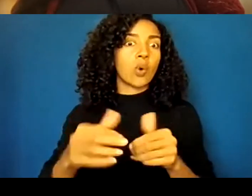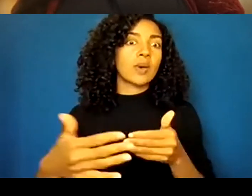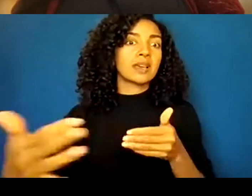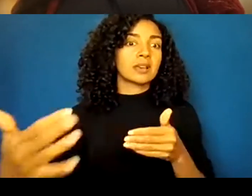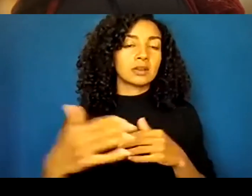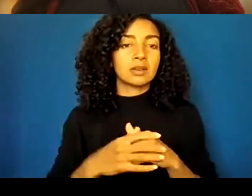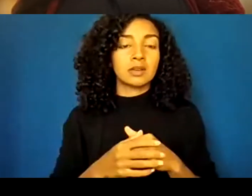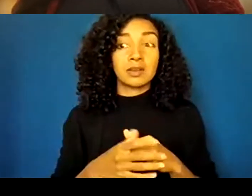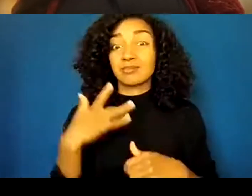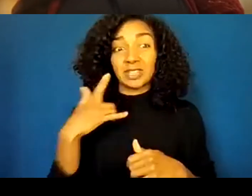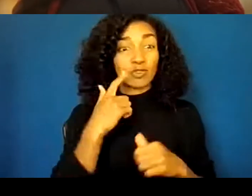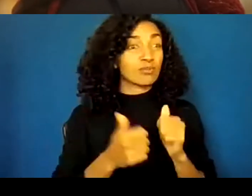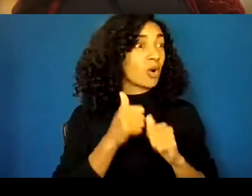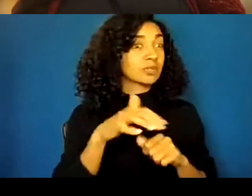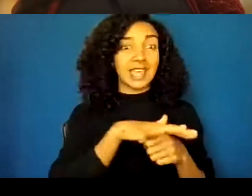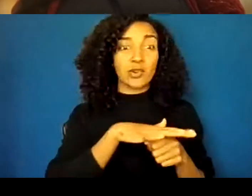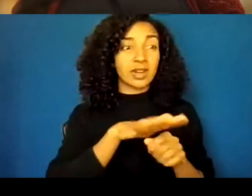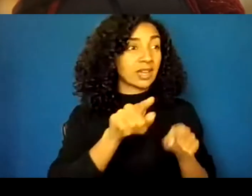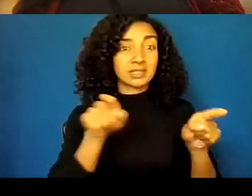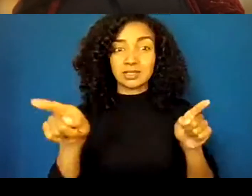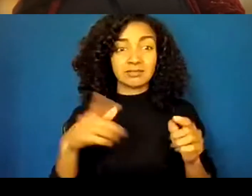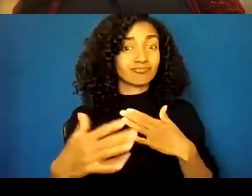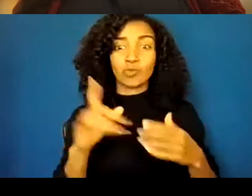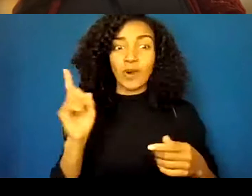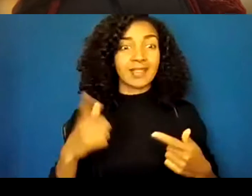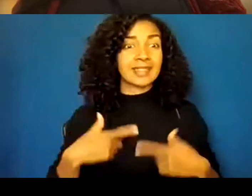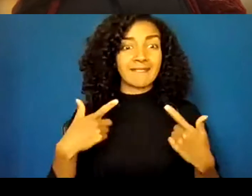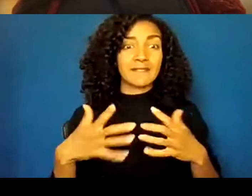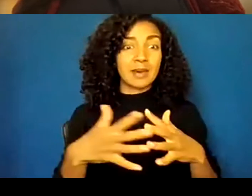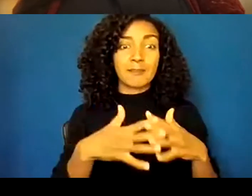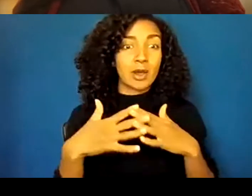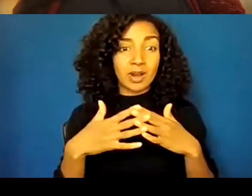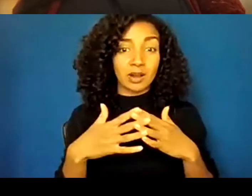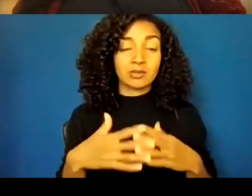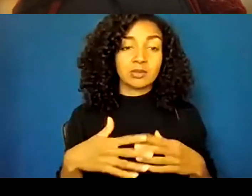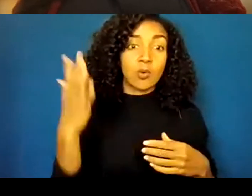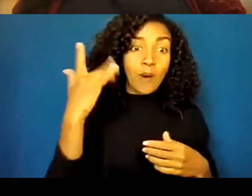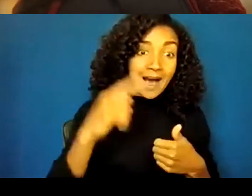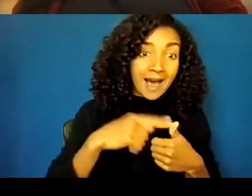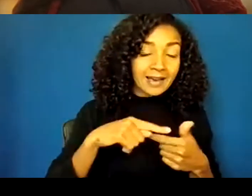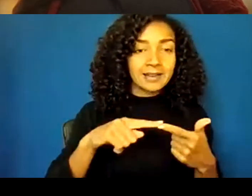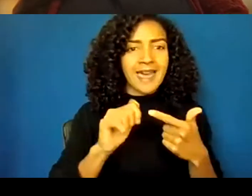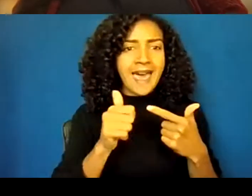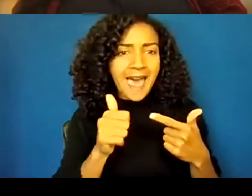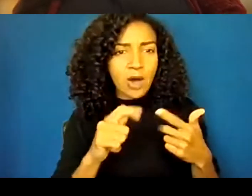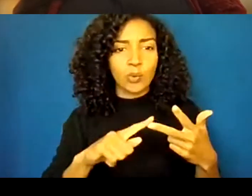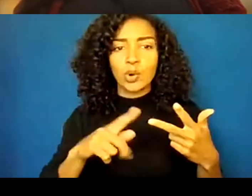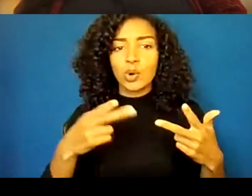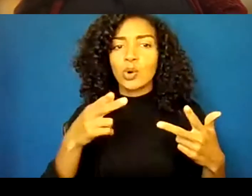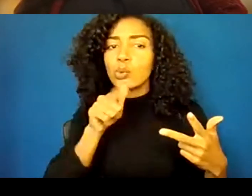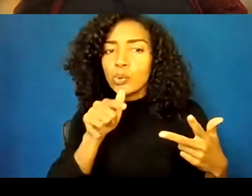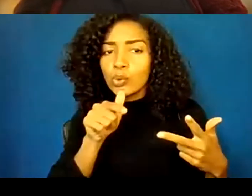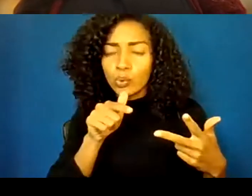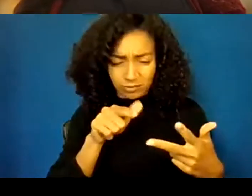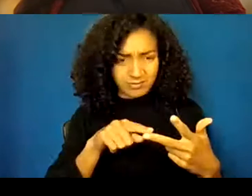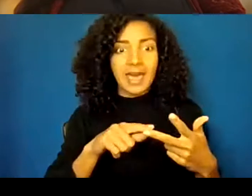most areas, wherever we live in America. Why, how, and who? And how did we get here?